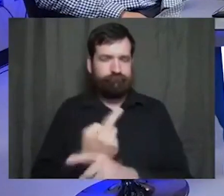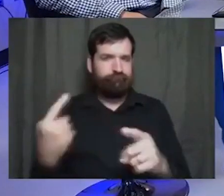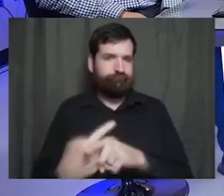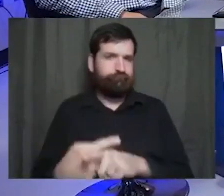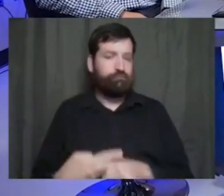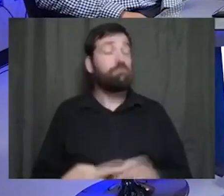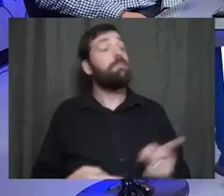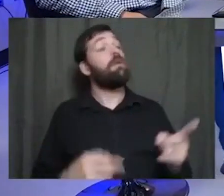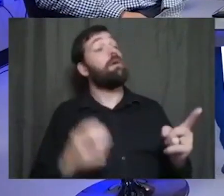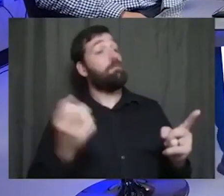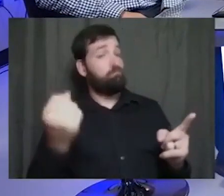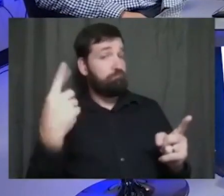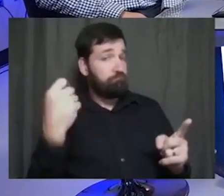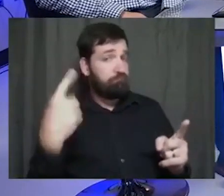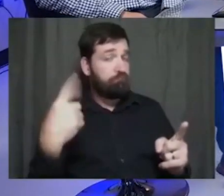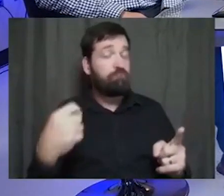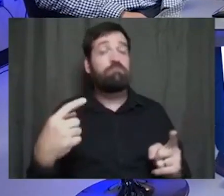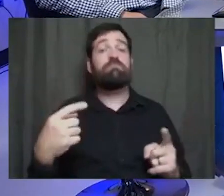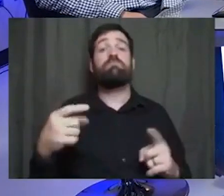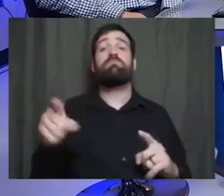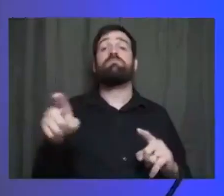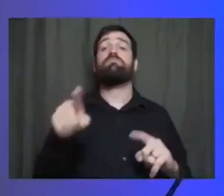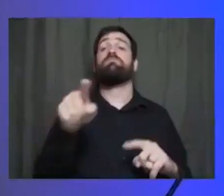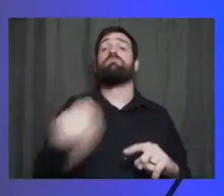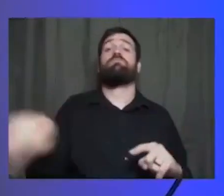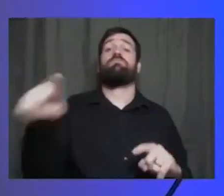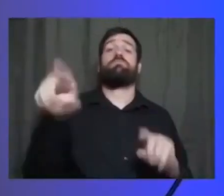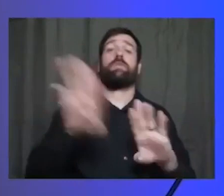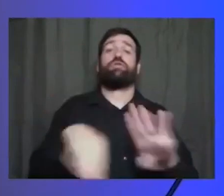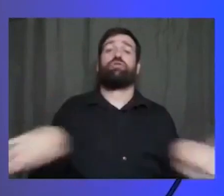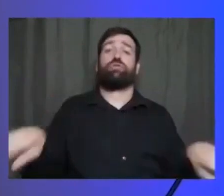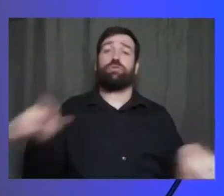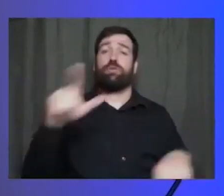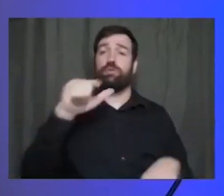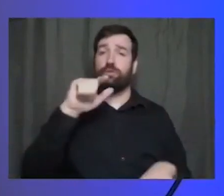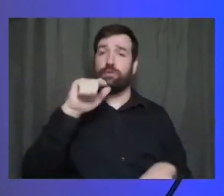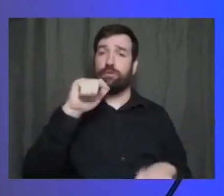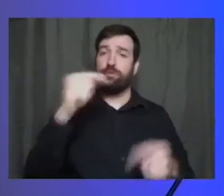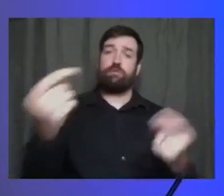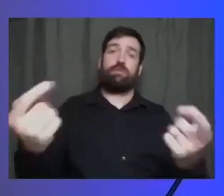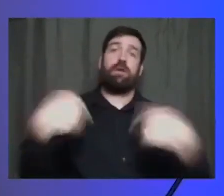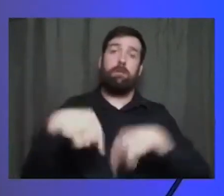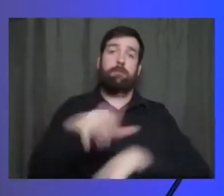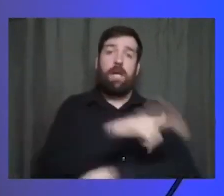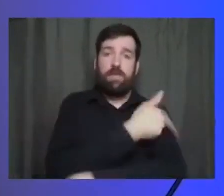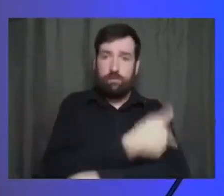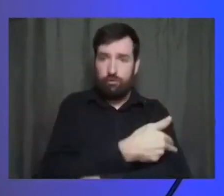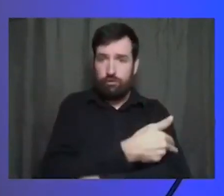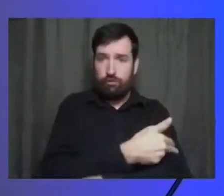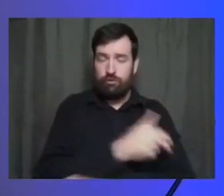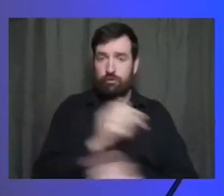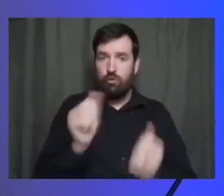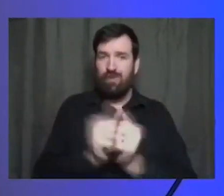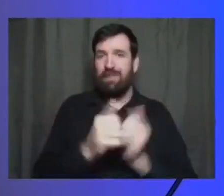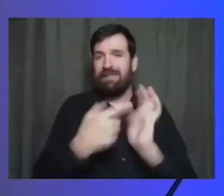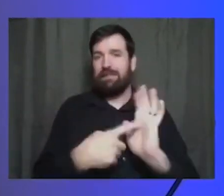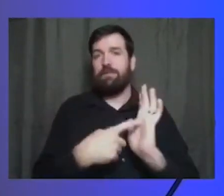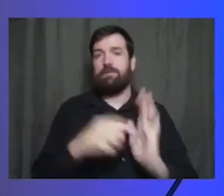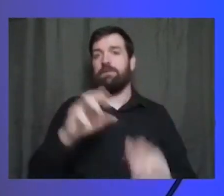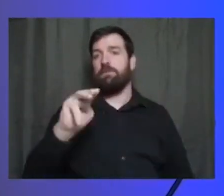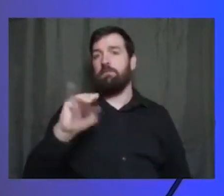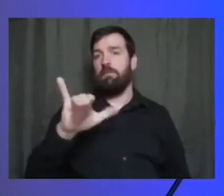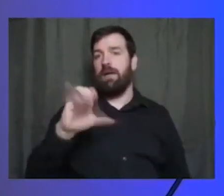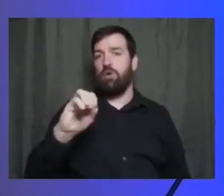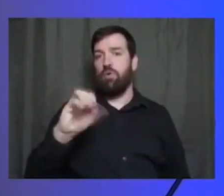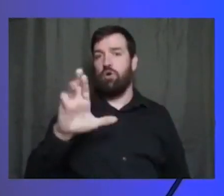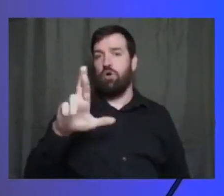that these children who have come to the hospital with symptoms of myocarditis have